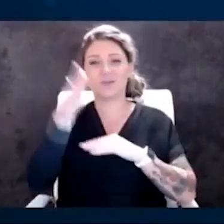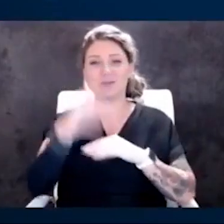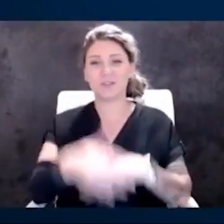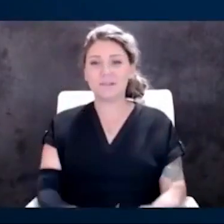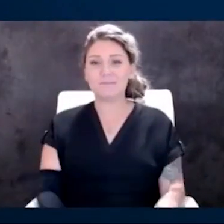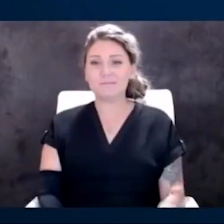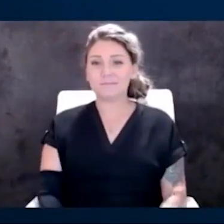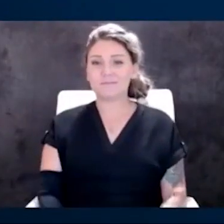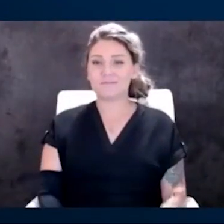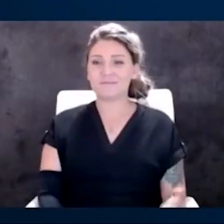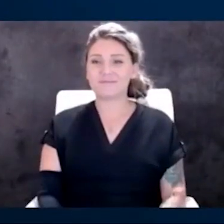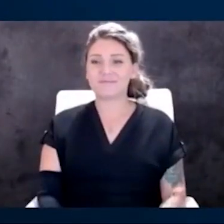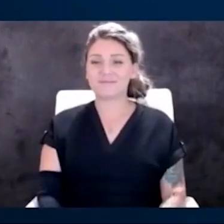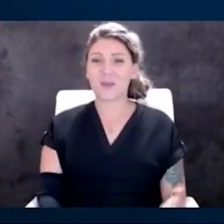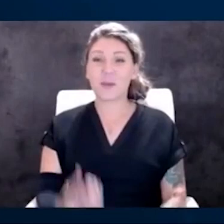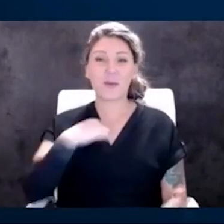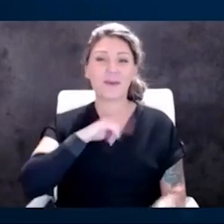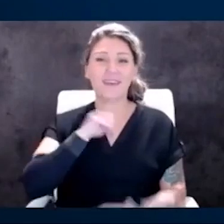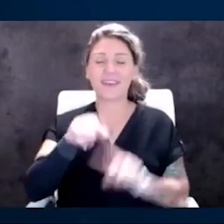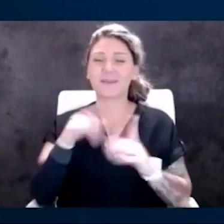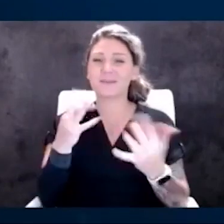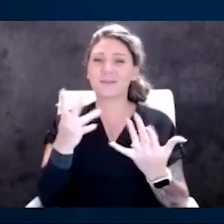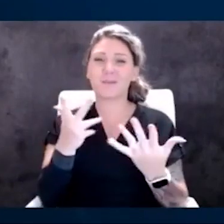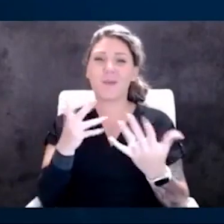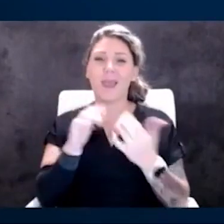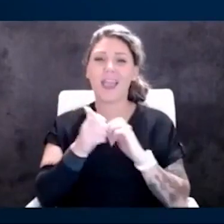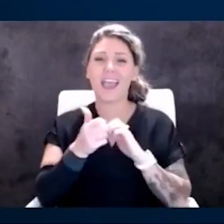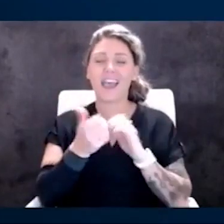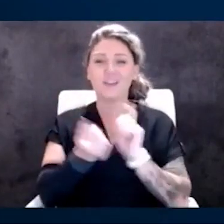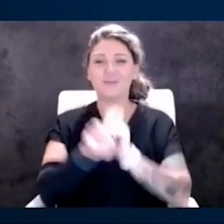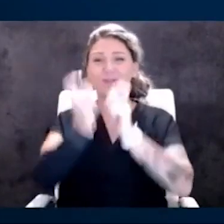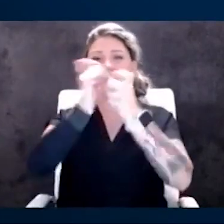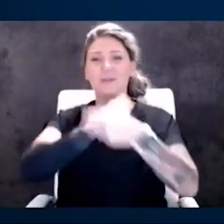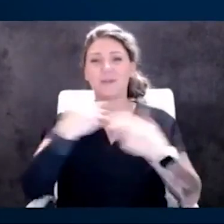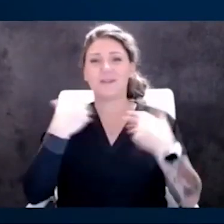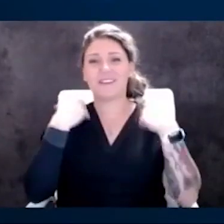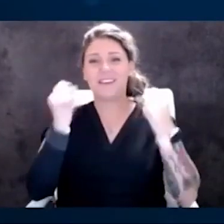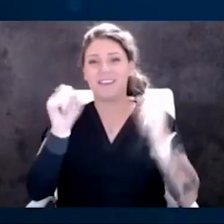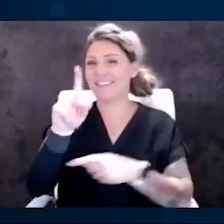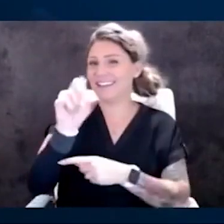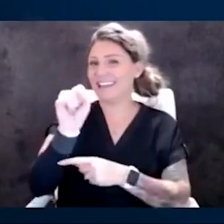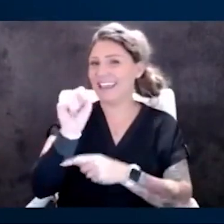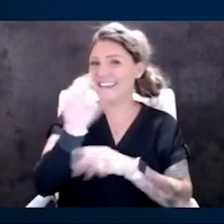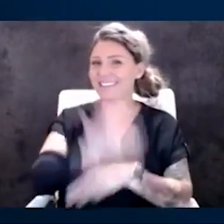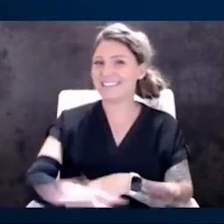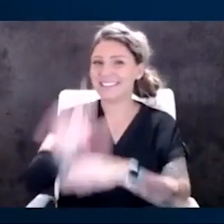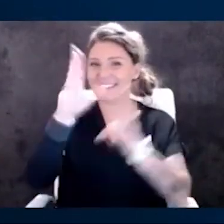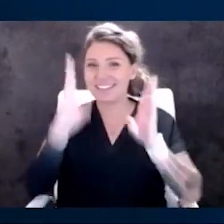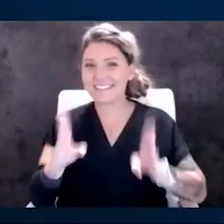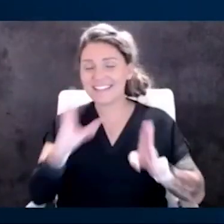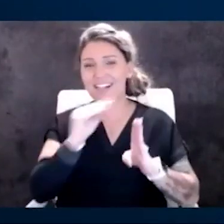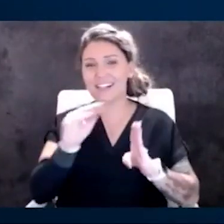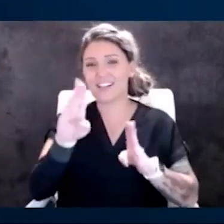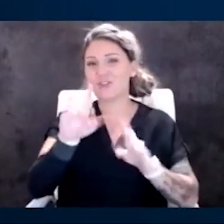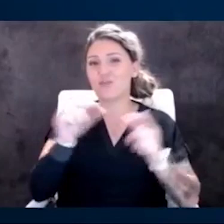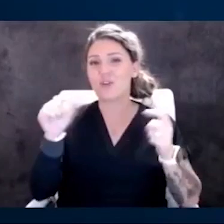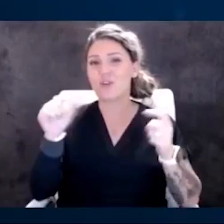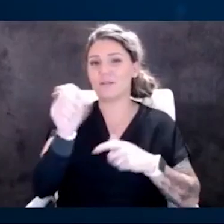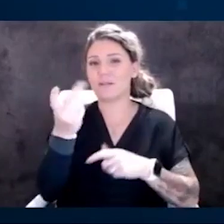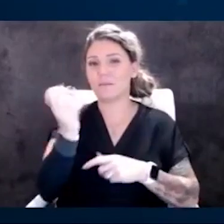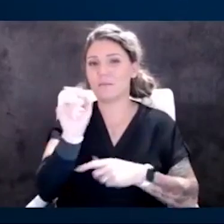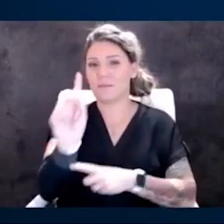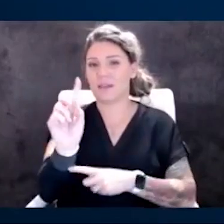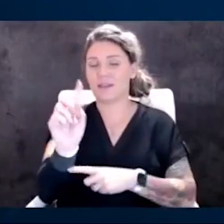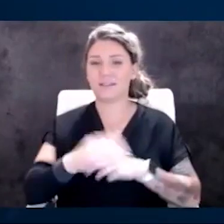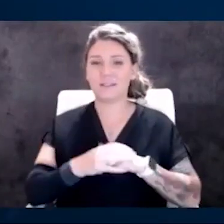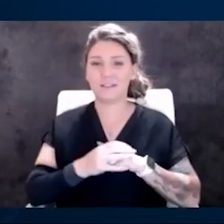we can't wait to see how we can transform the health of Kansans and around Great Bend, and what we can do, and